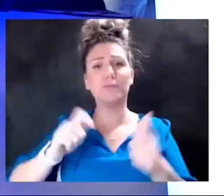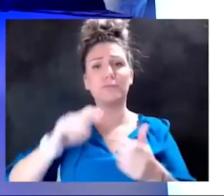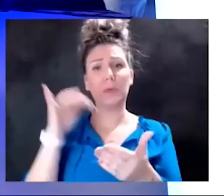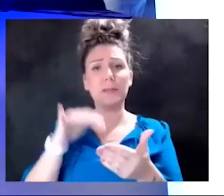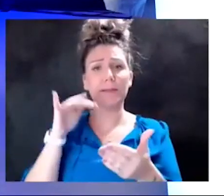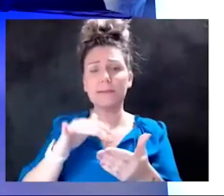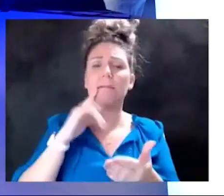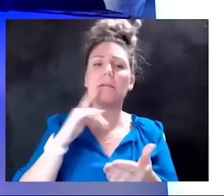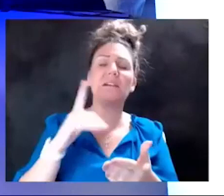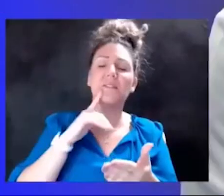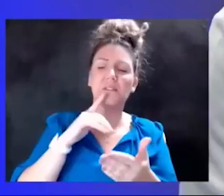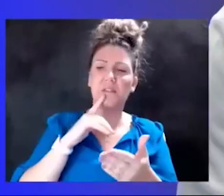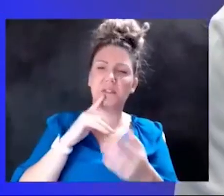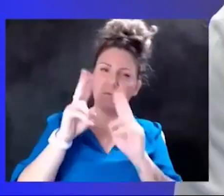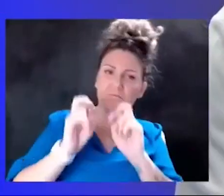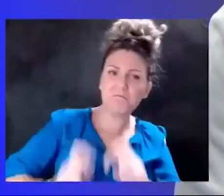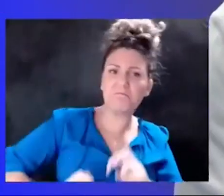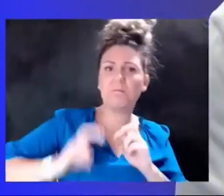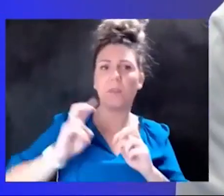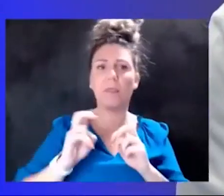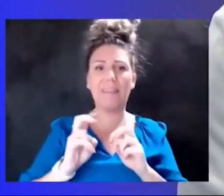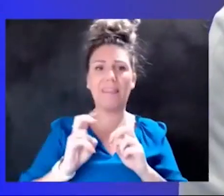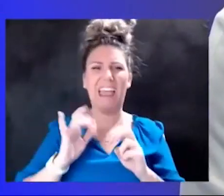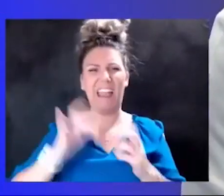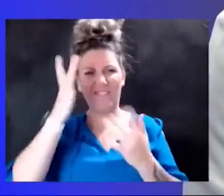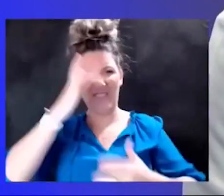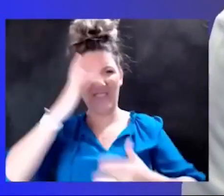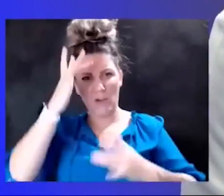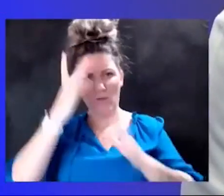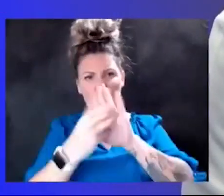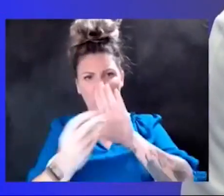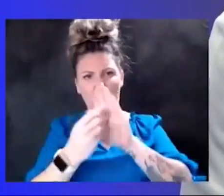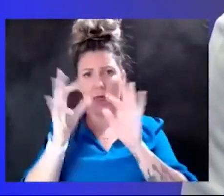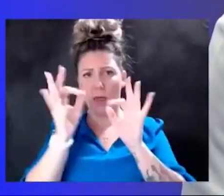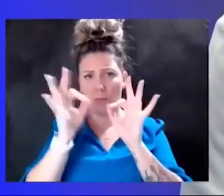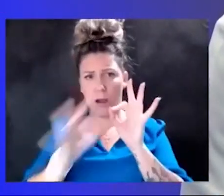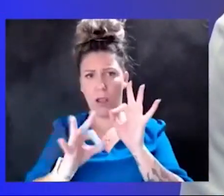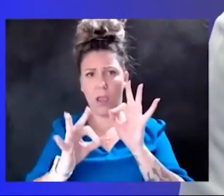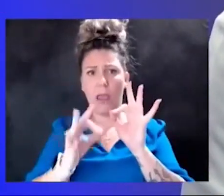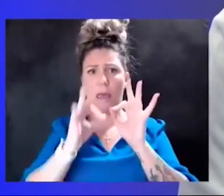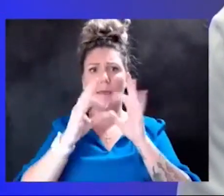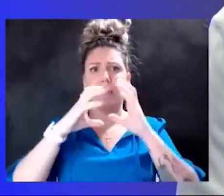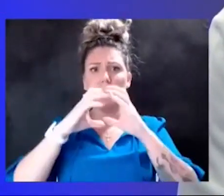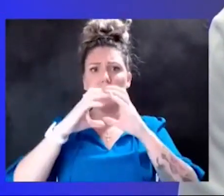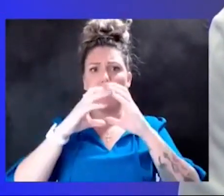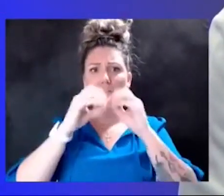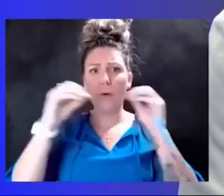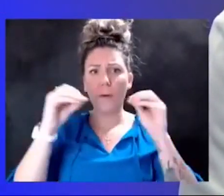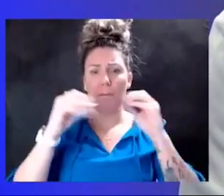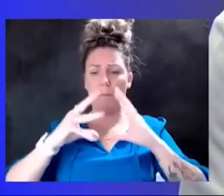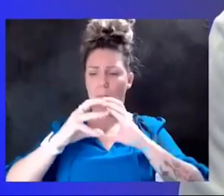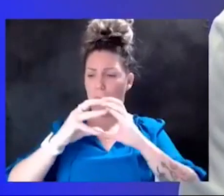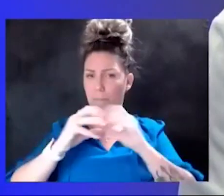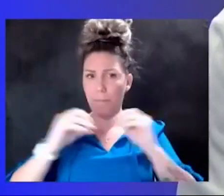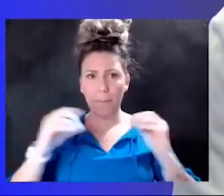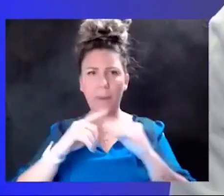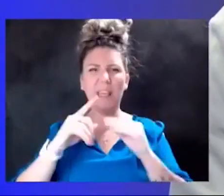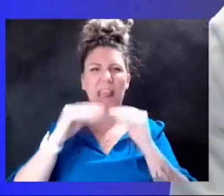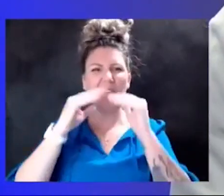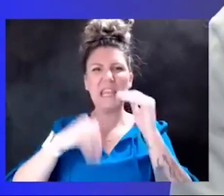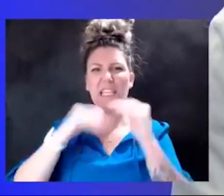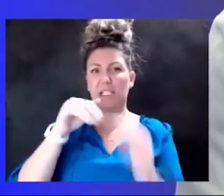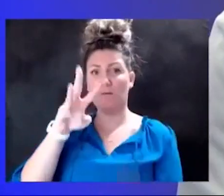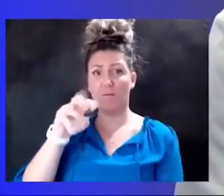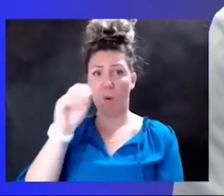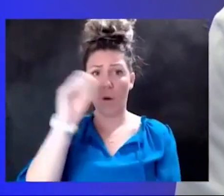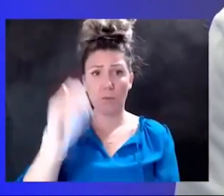viral replication. Just as you said, it looks like you replicate about 40% less. You also don't replicate for as